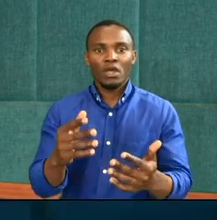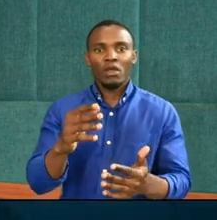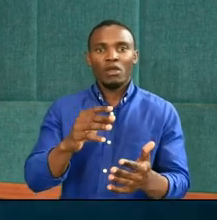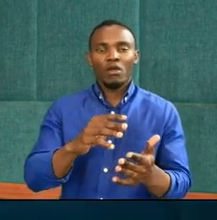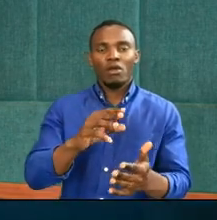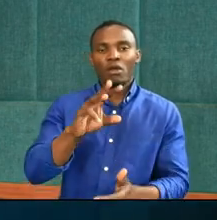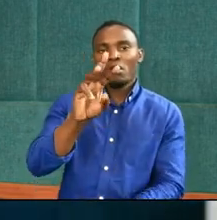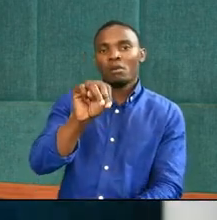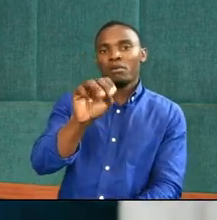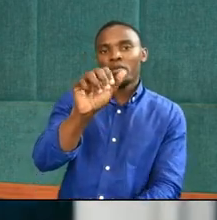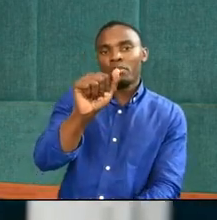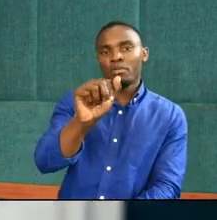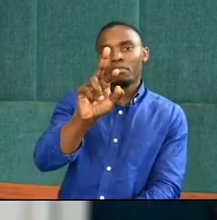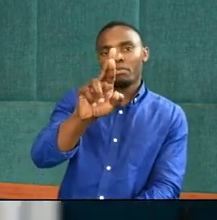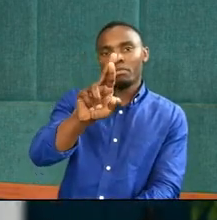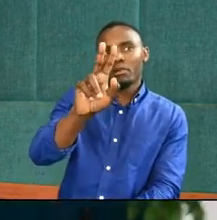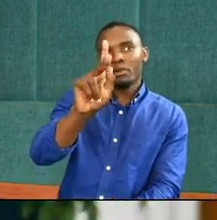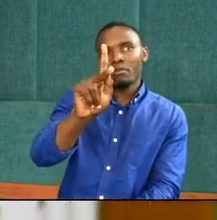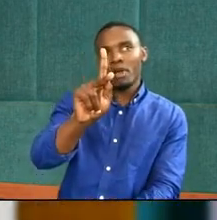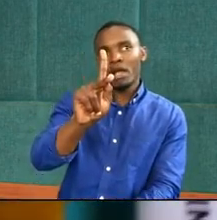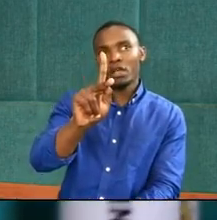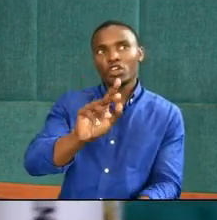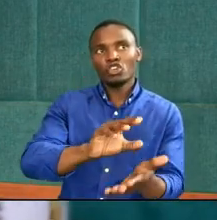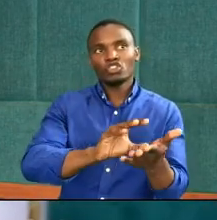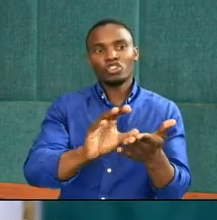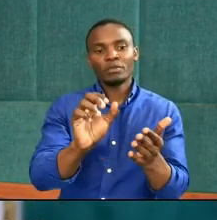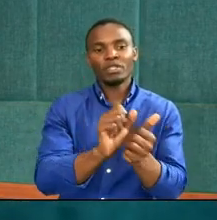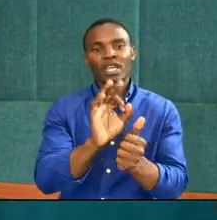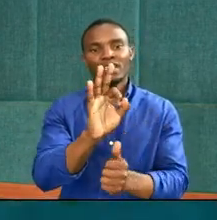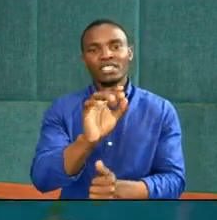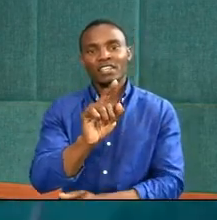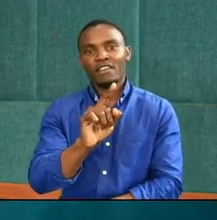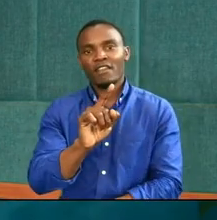13, verse